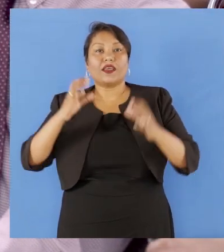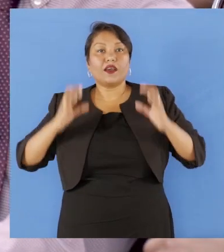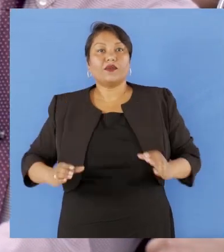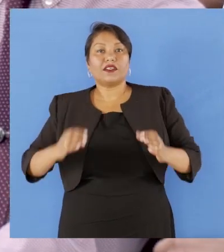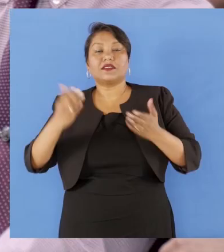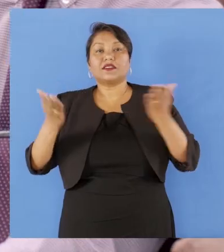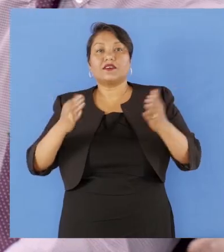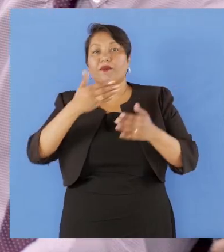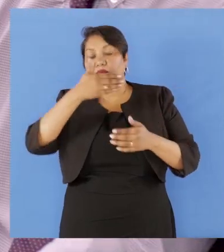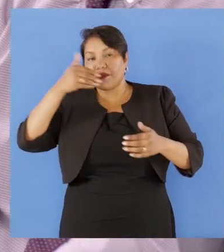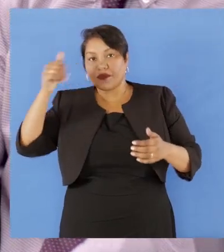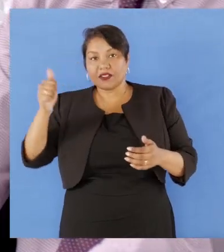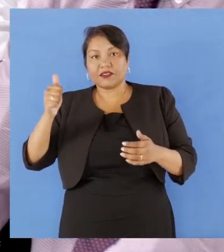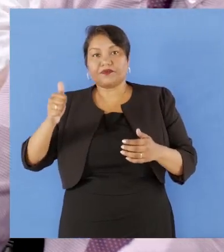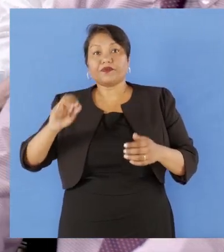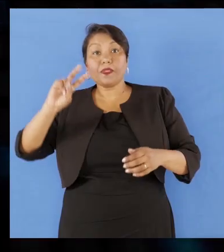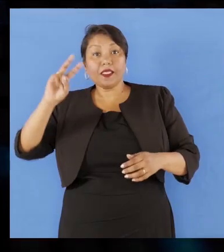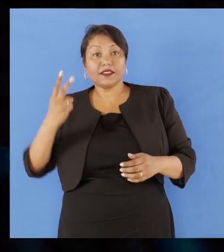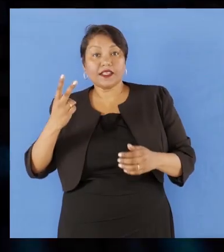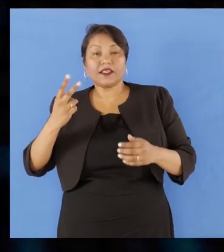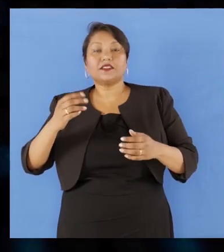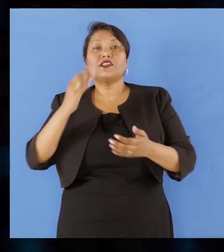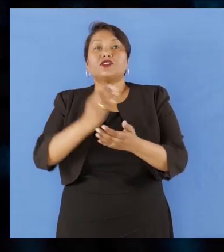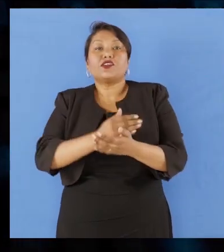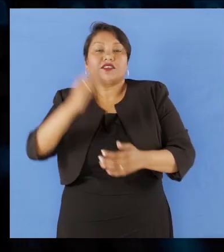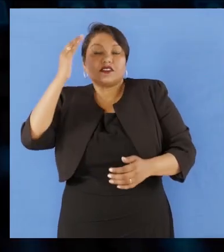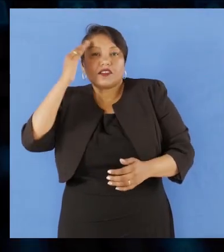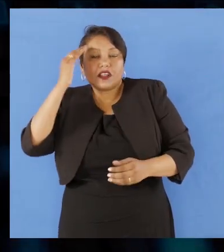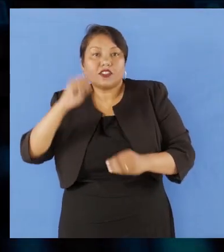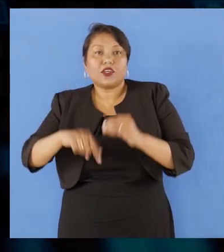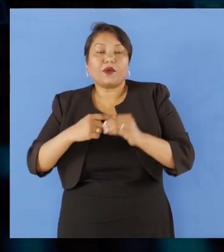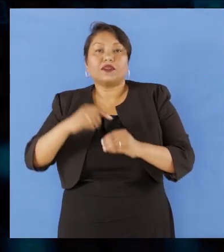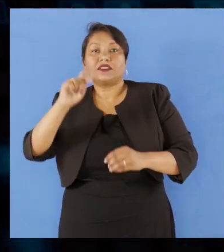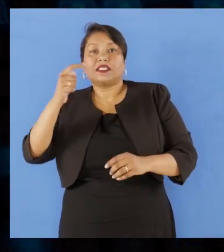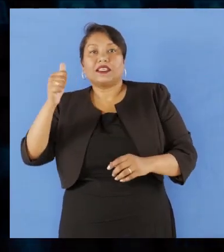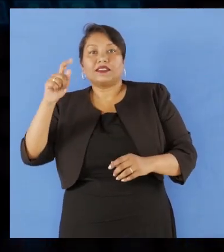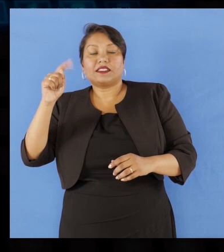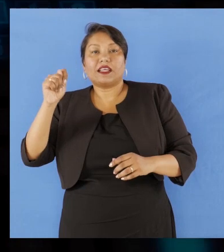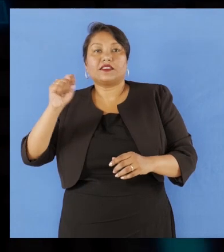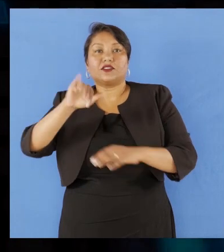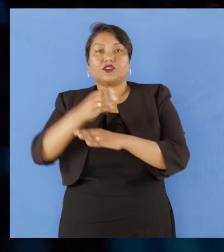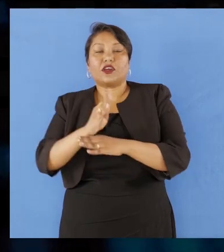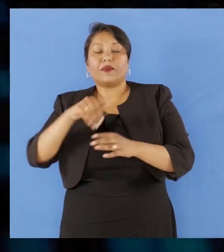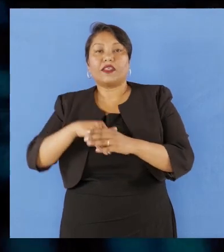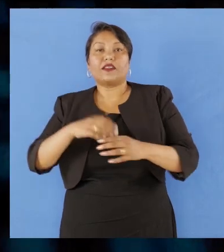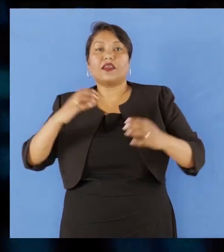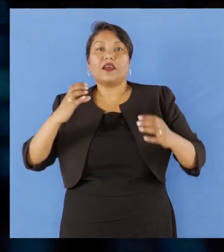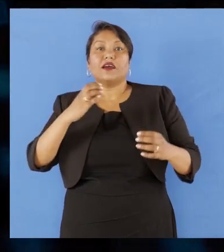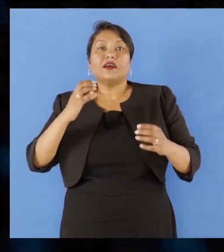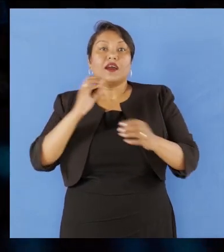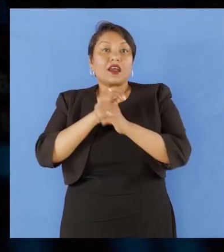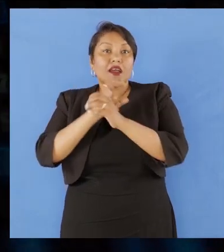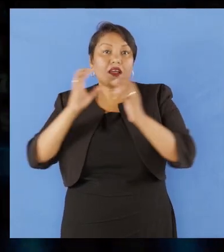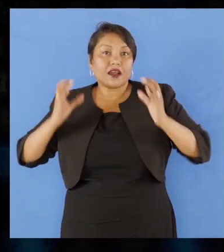consumers. 2, to widen awareness of TATT's consumer protection rule and complaint facility.